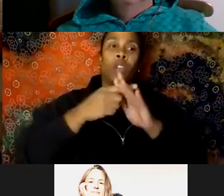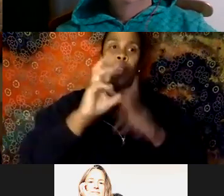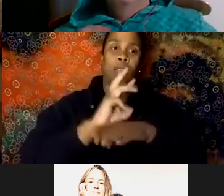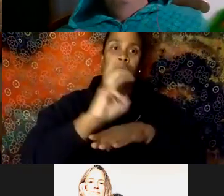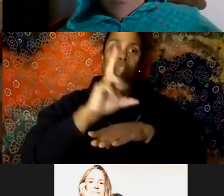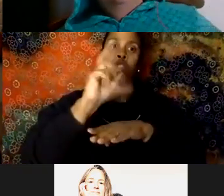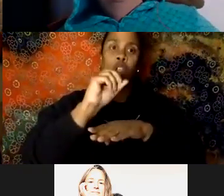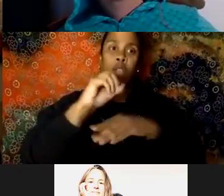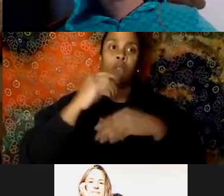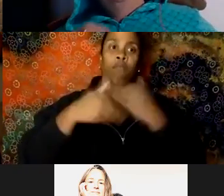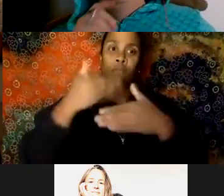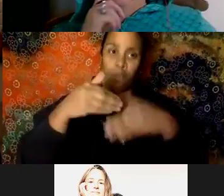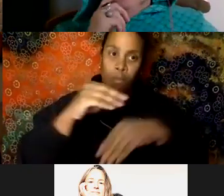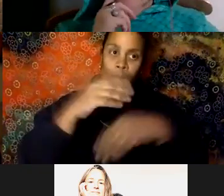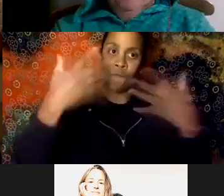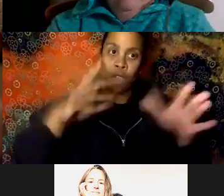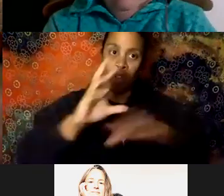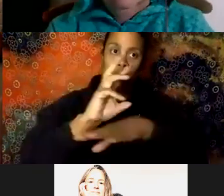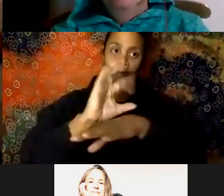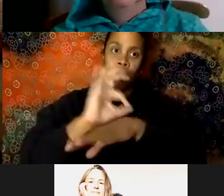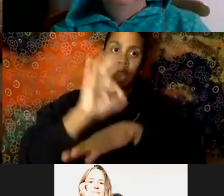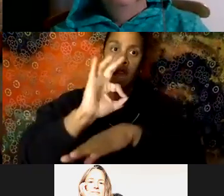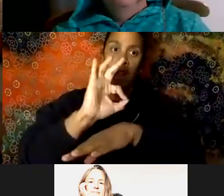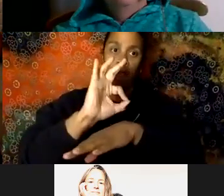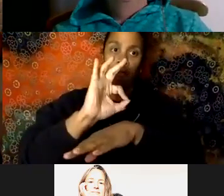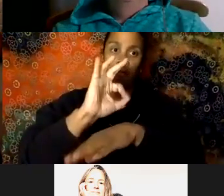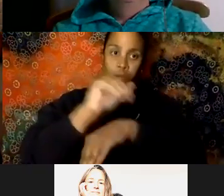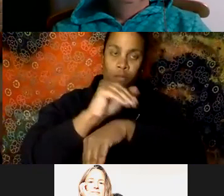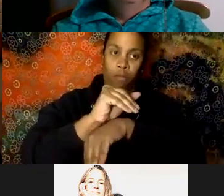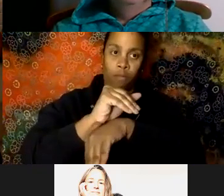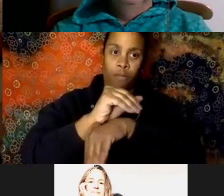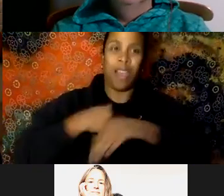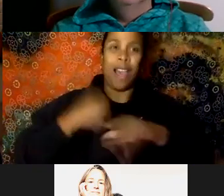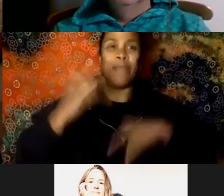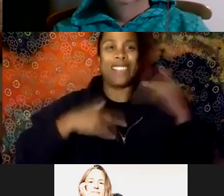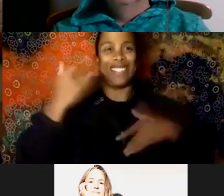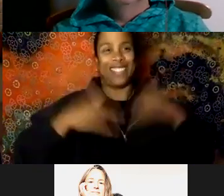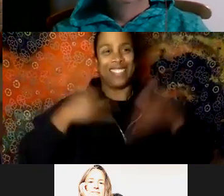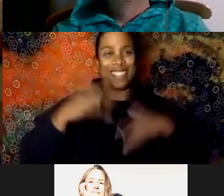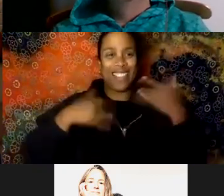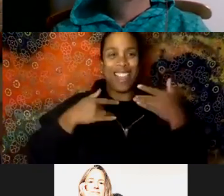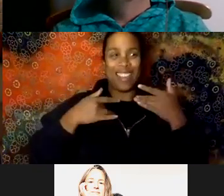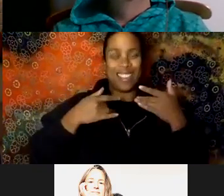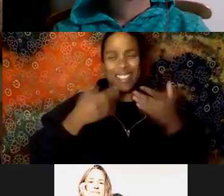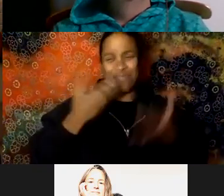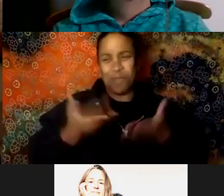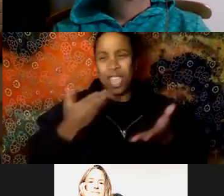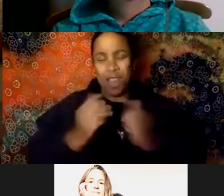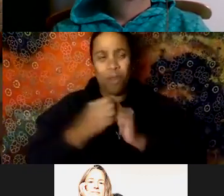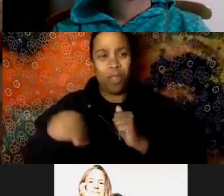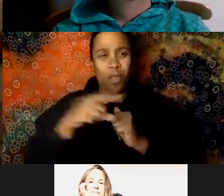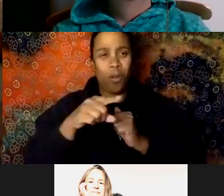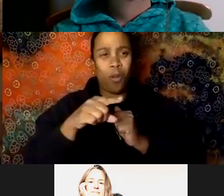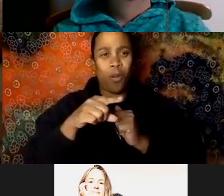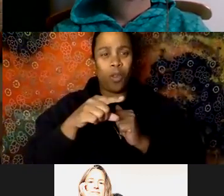p.m. And just excited to be here with all of you at this time of year. And we'll each share a bit about the theme and what this